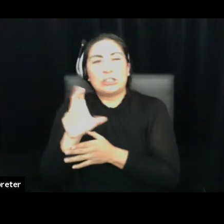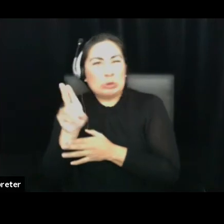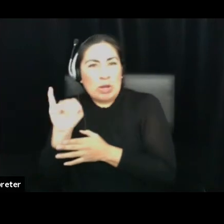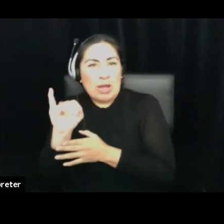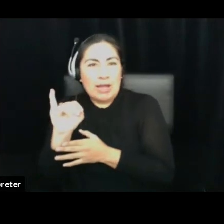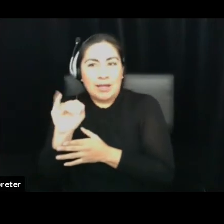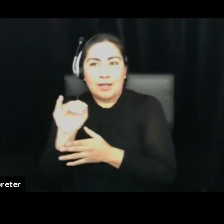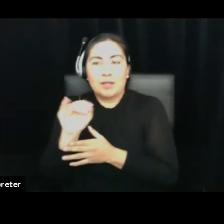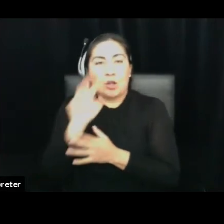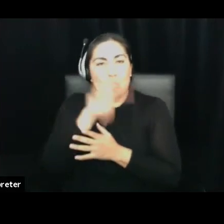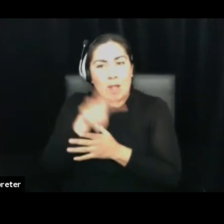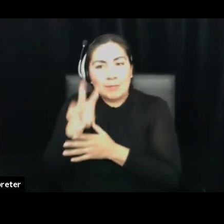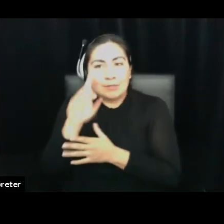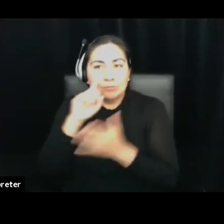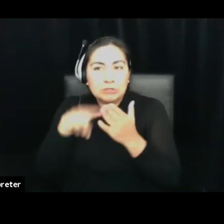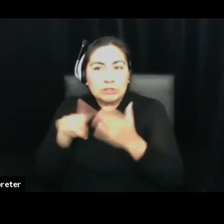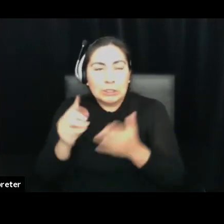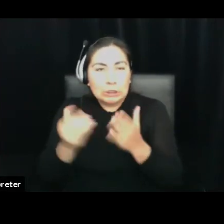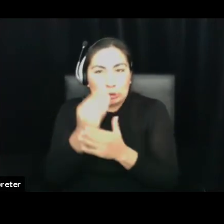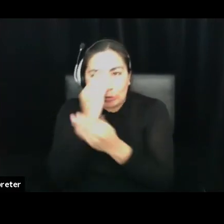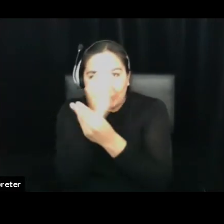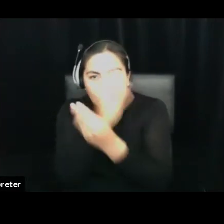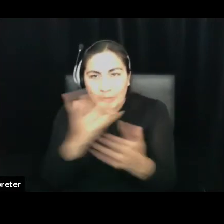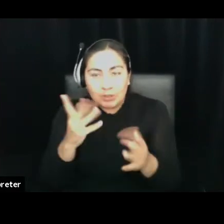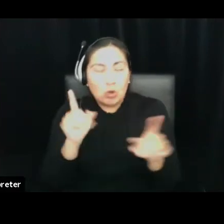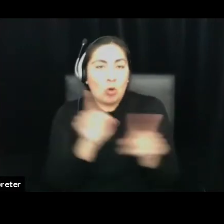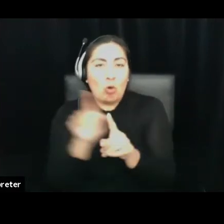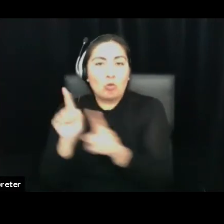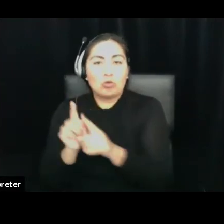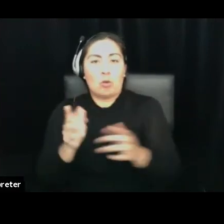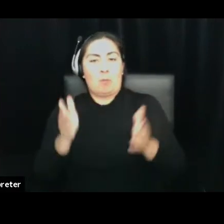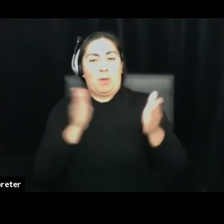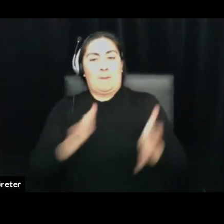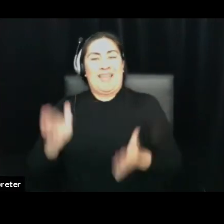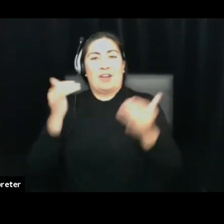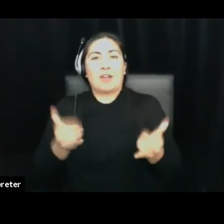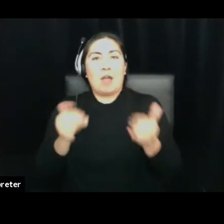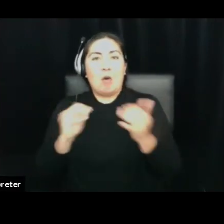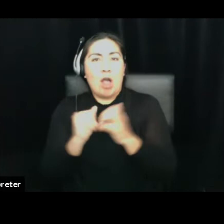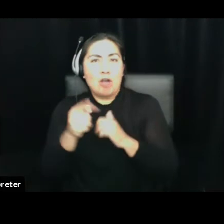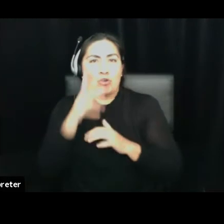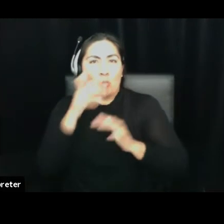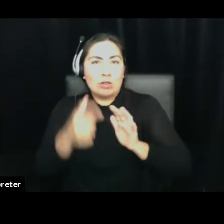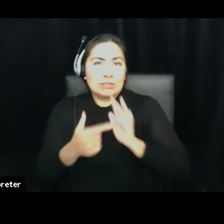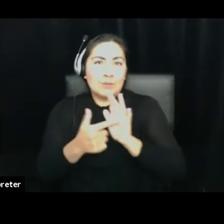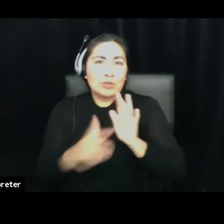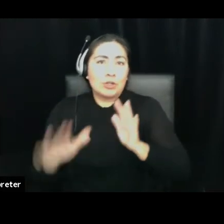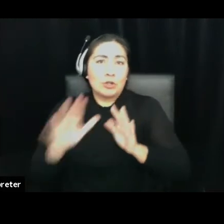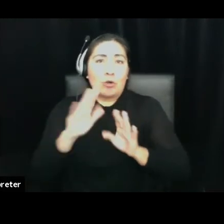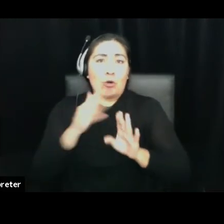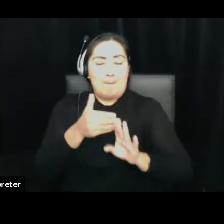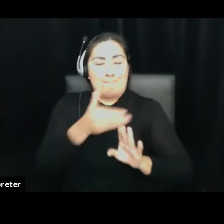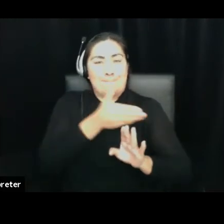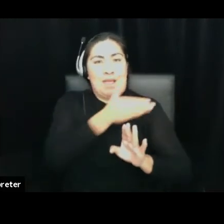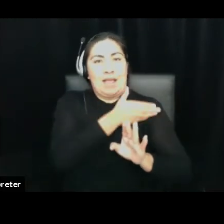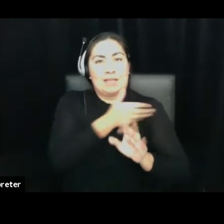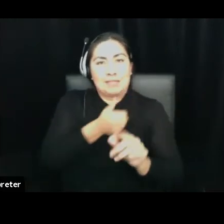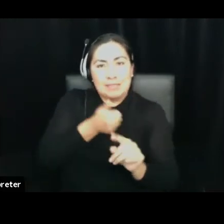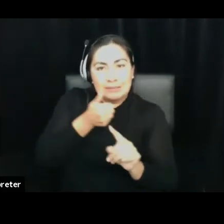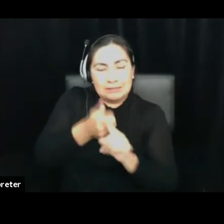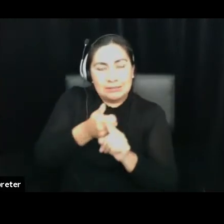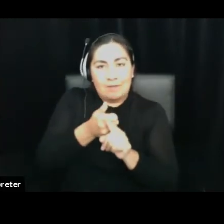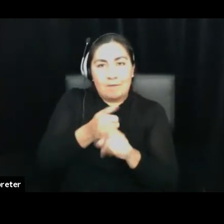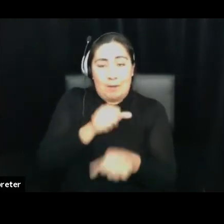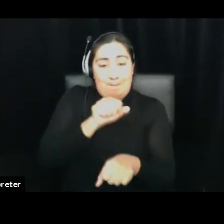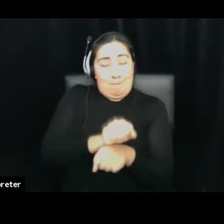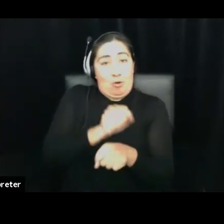prepare now for how you're going to demonstrate your past self-employment income